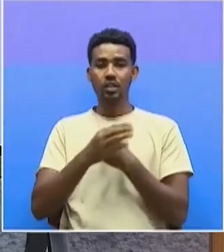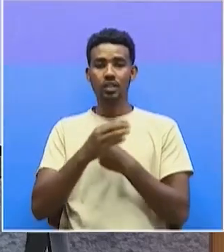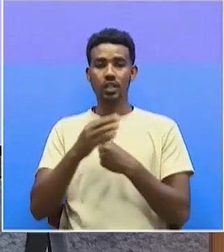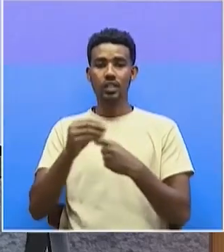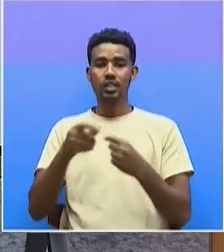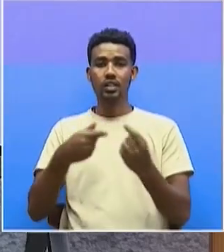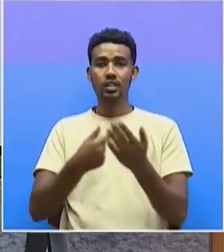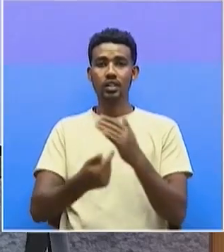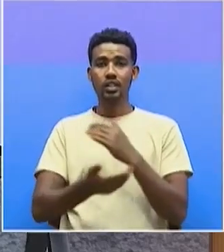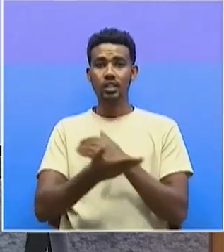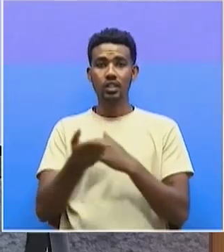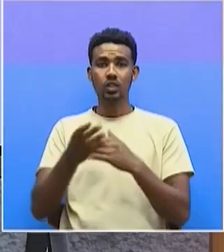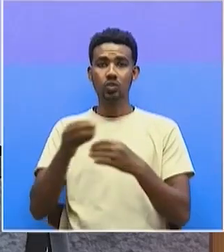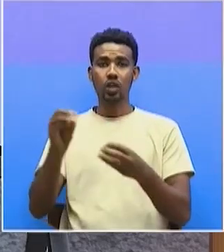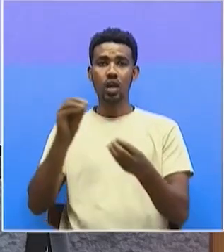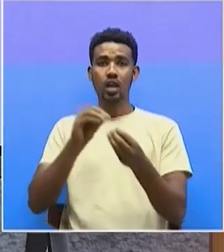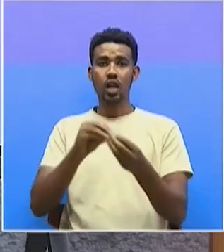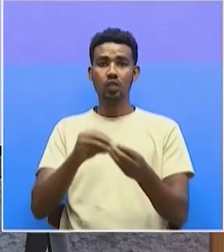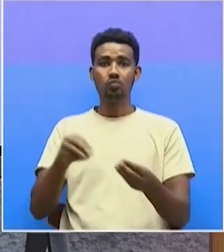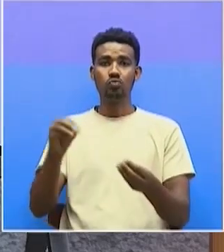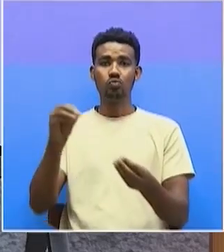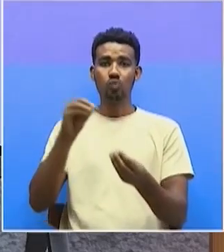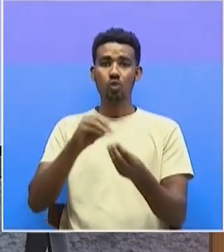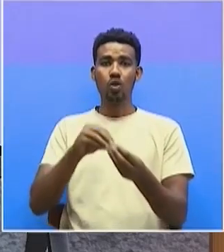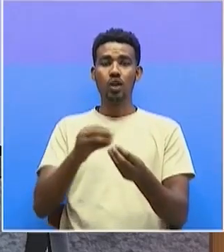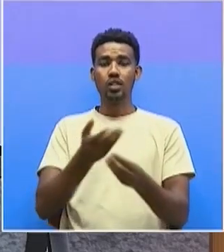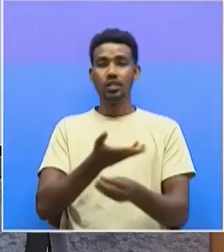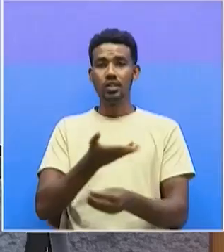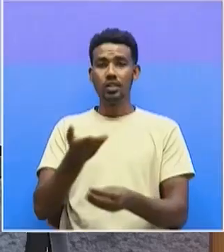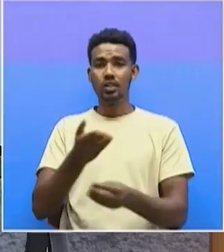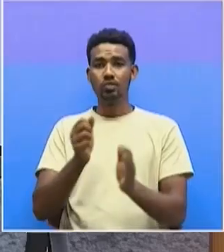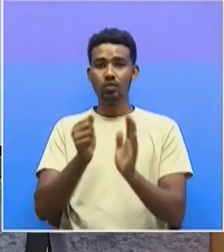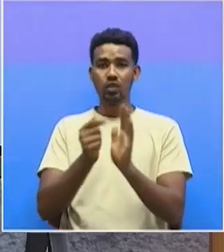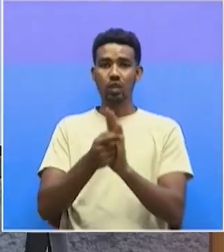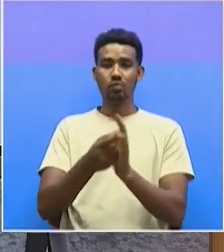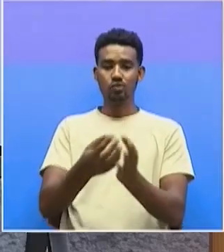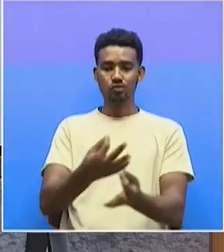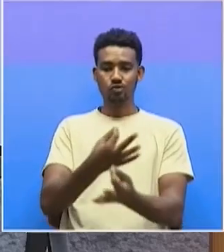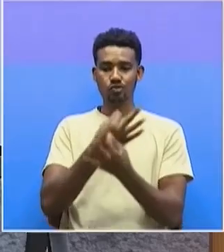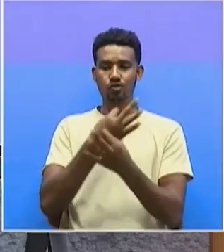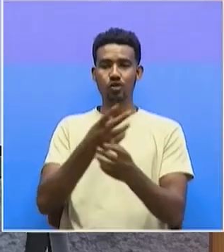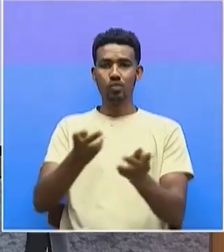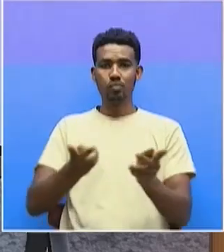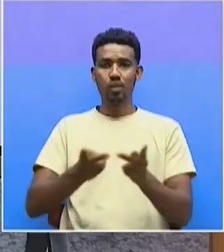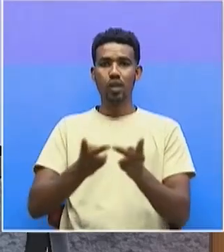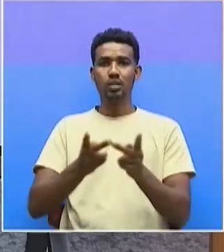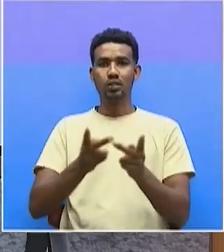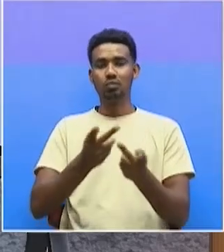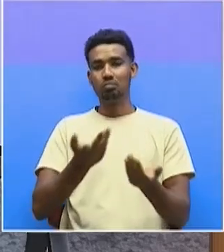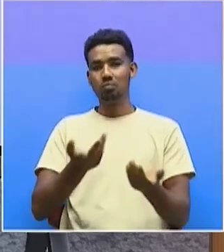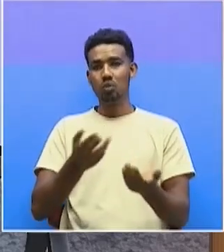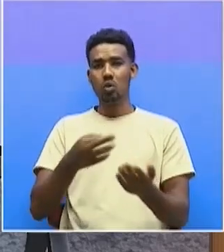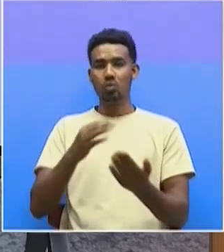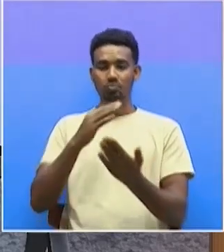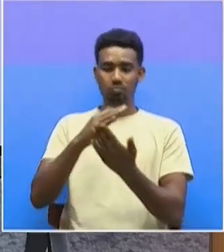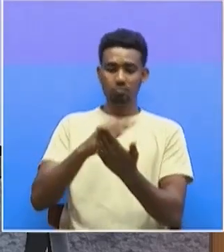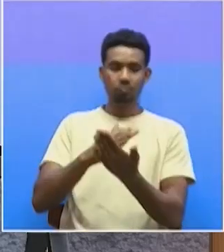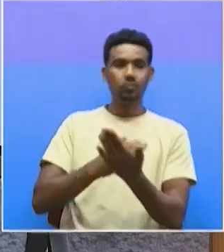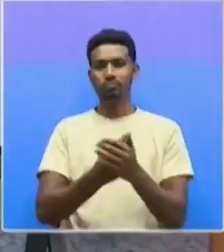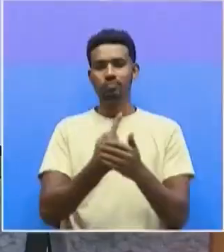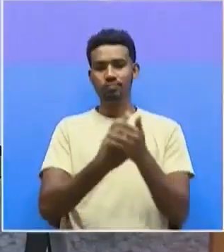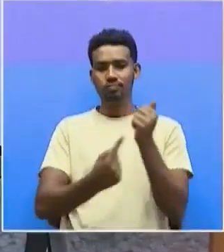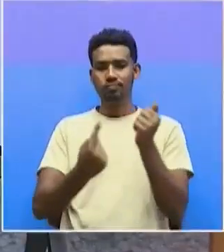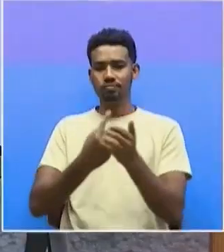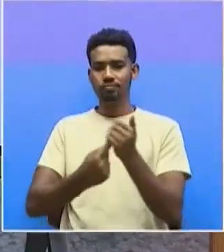is the thing. We can add more things, but as example, food, sometimes place, sometimes subject. This is the